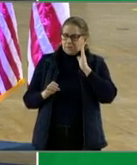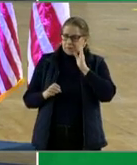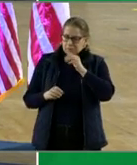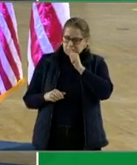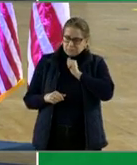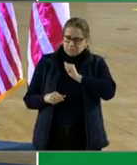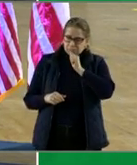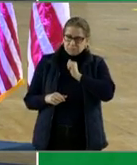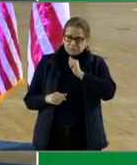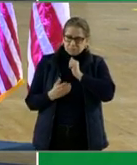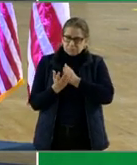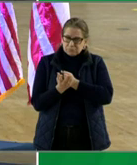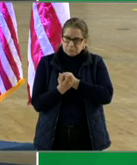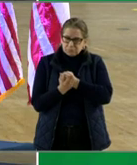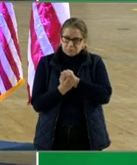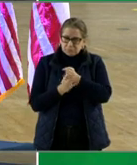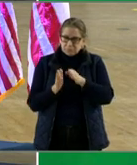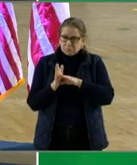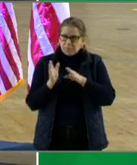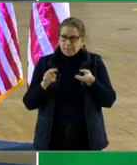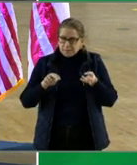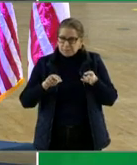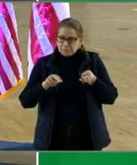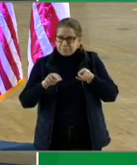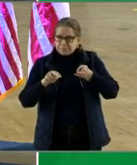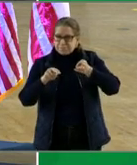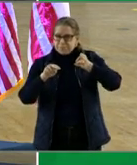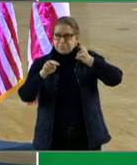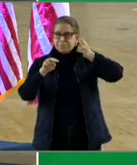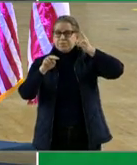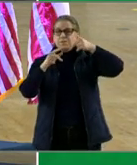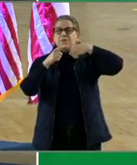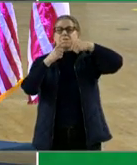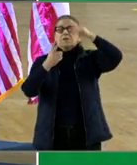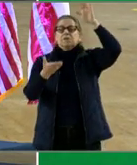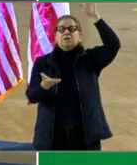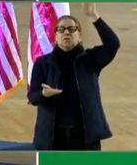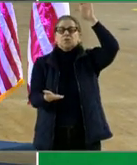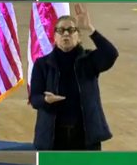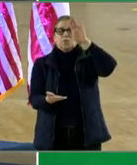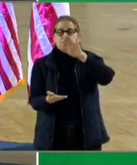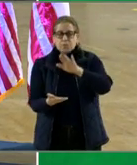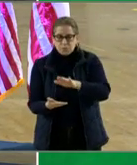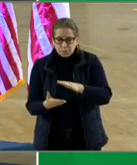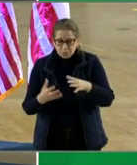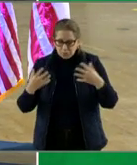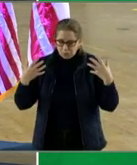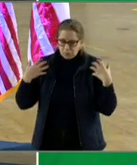the other side of this, and we will get back to life in our beautiful, thriving